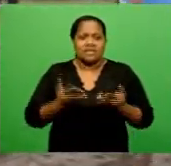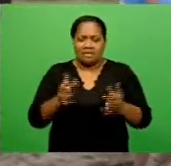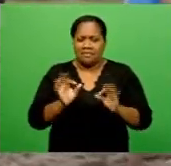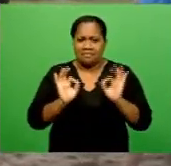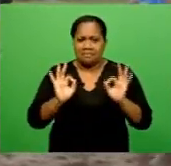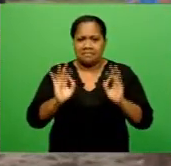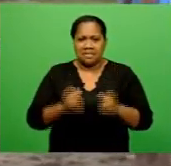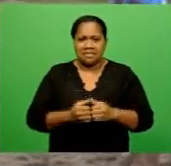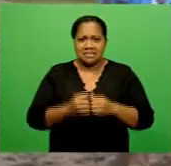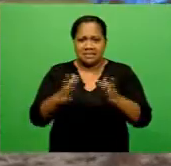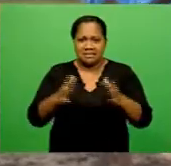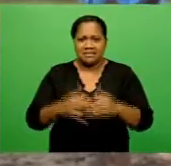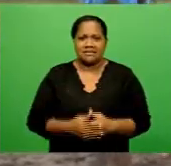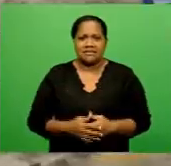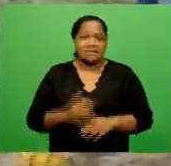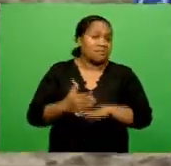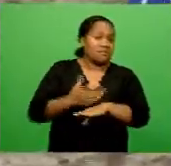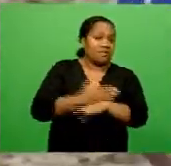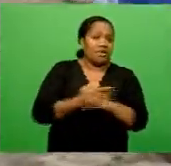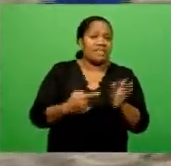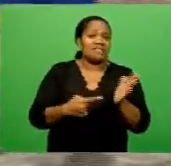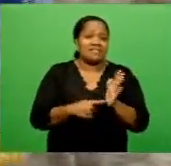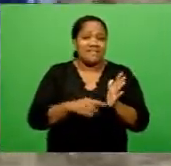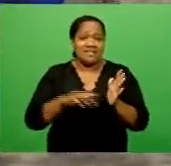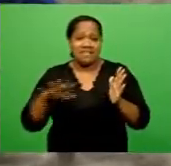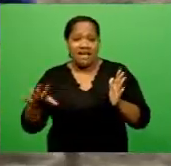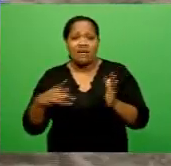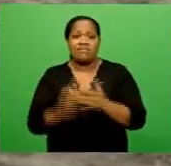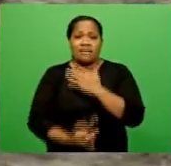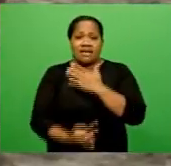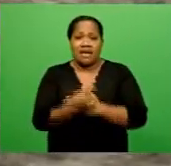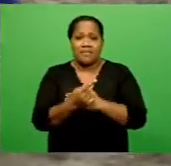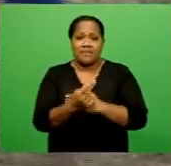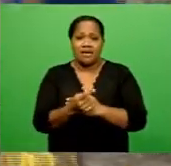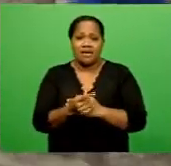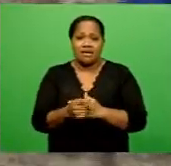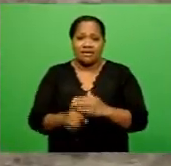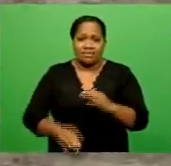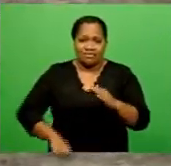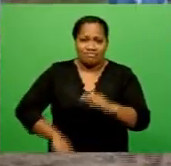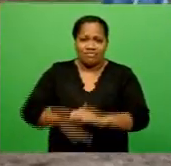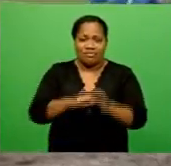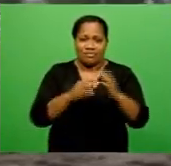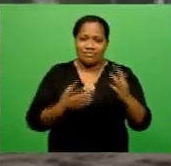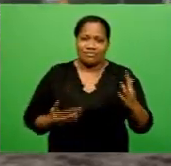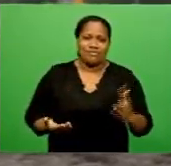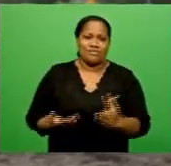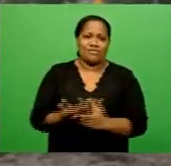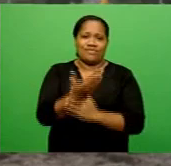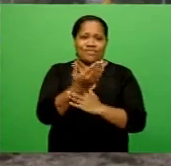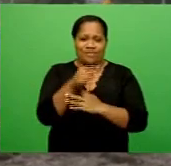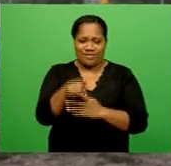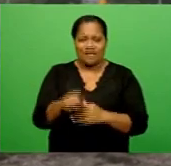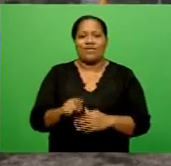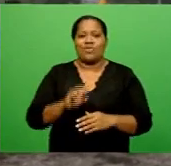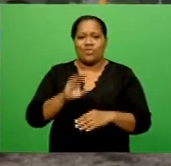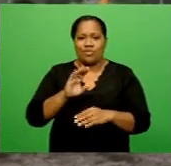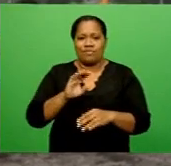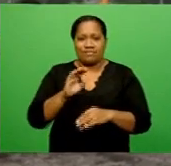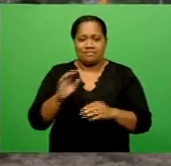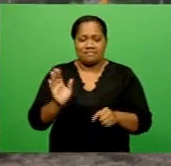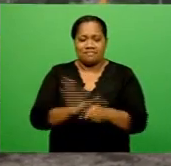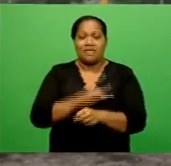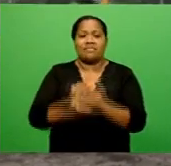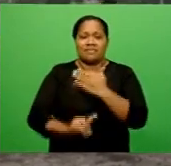extra spell before Tebita Warnivalu scored the final goal to seal the win. Warnivalu says beach football